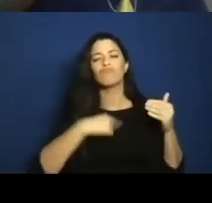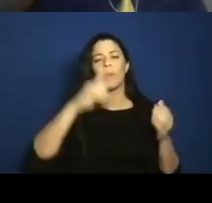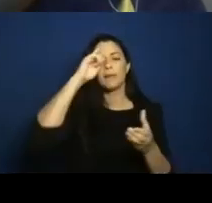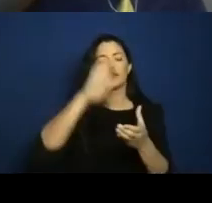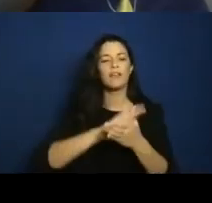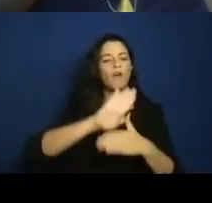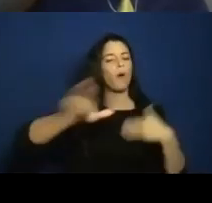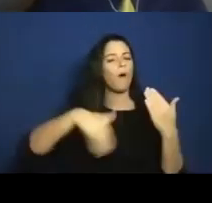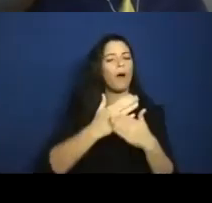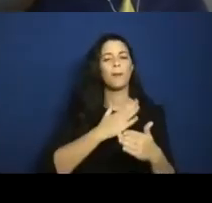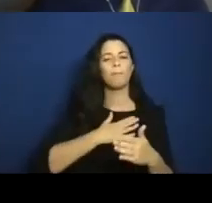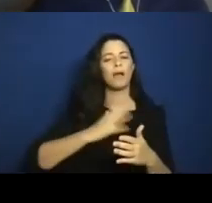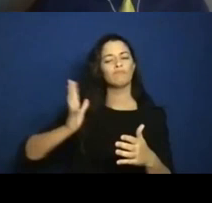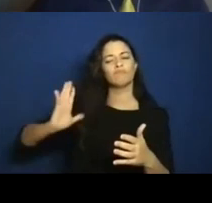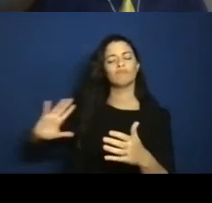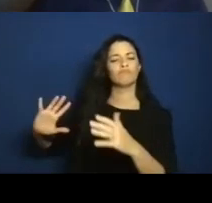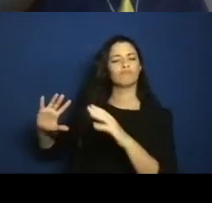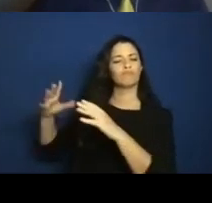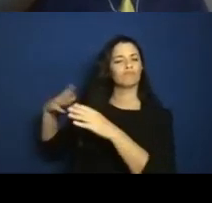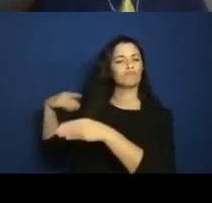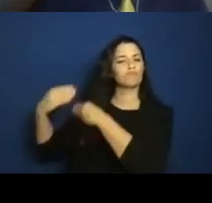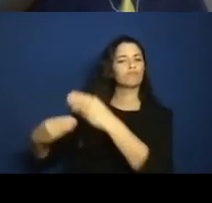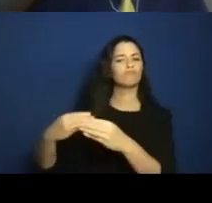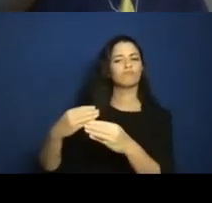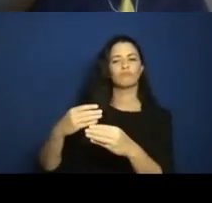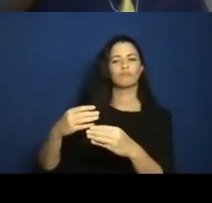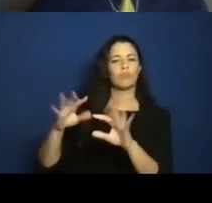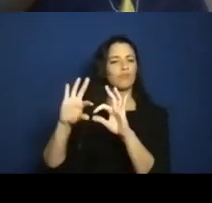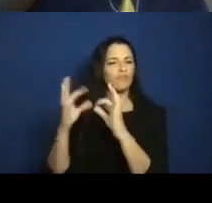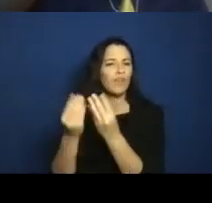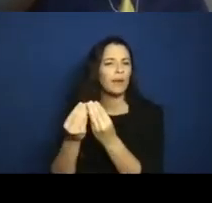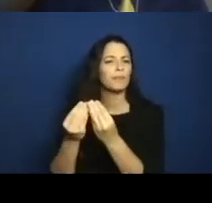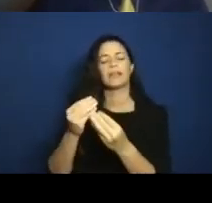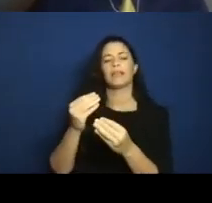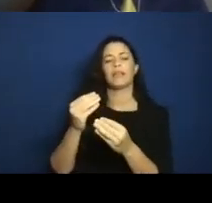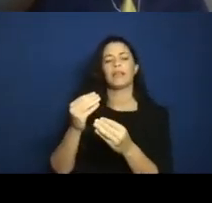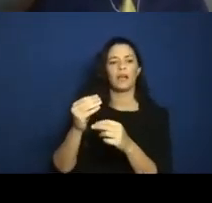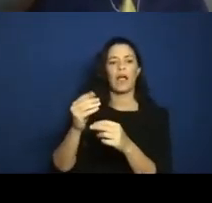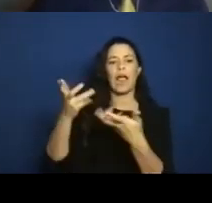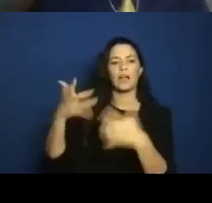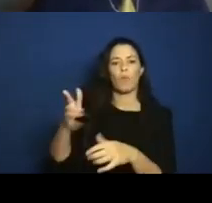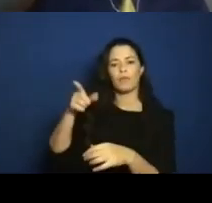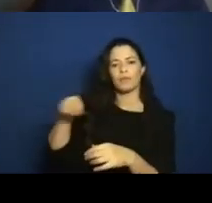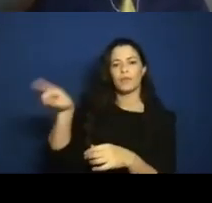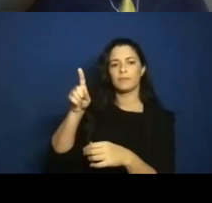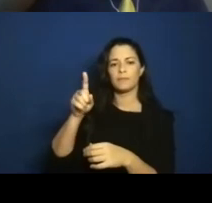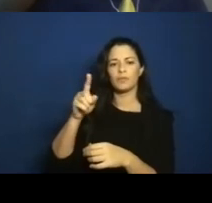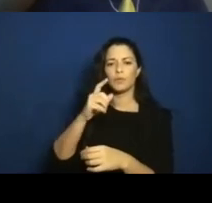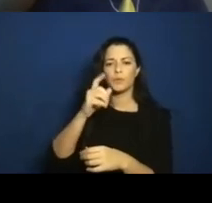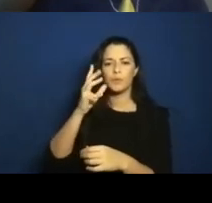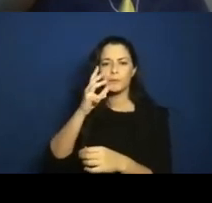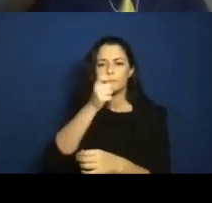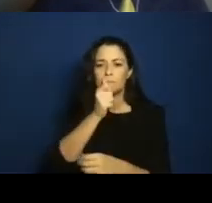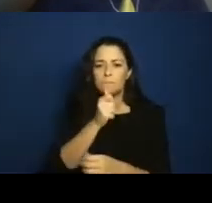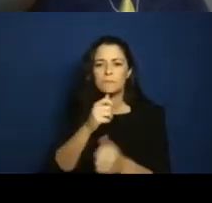ancestors and my family members and the people that surround me, I didn't want them to go through what they went through in vain. And I wanted to